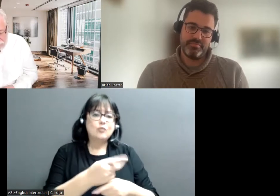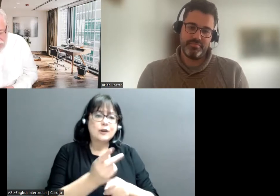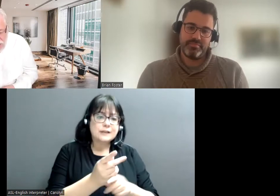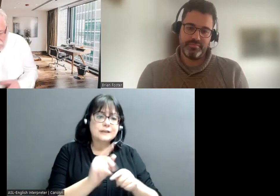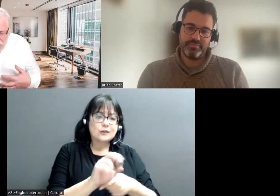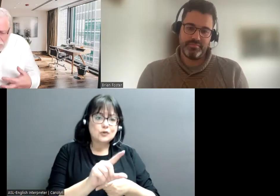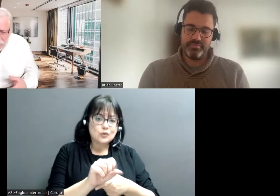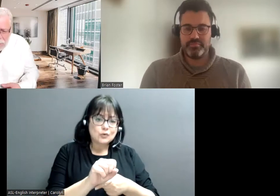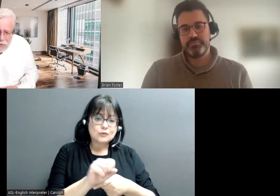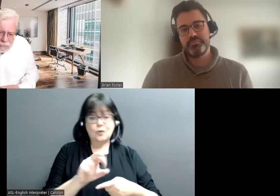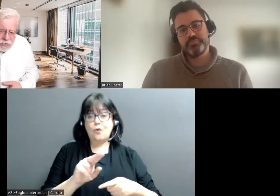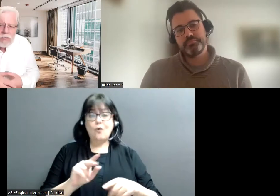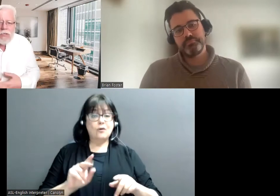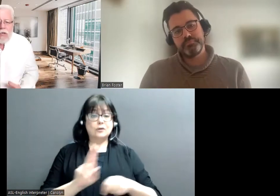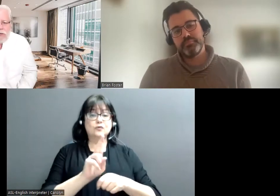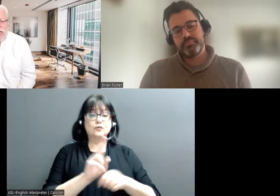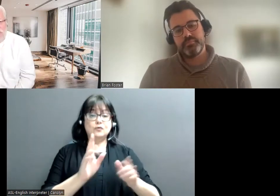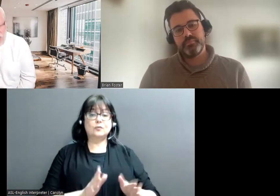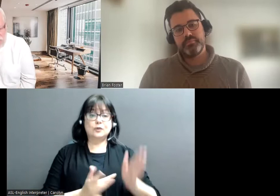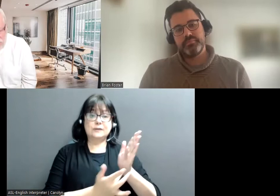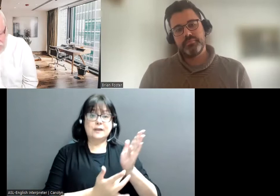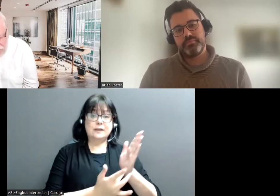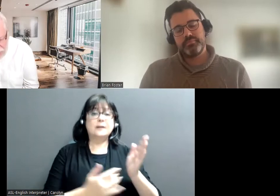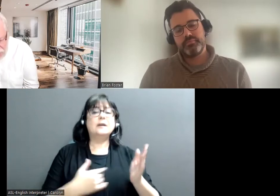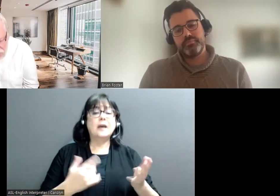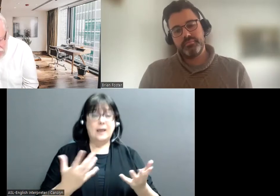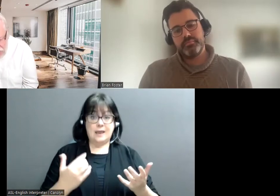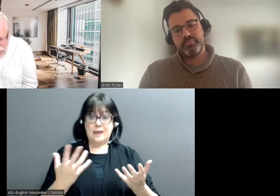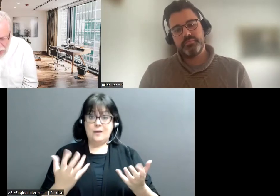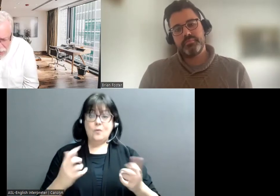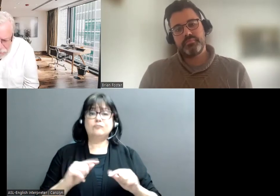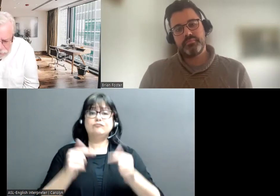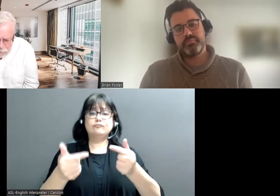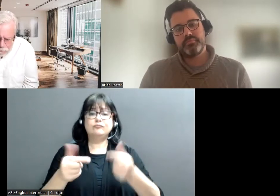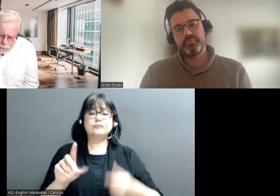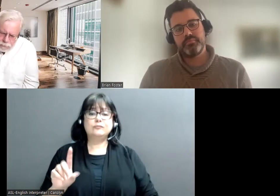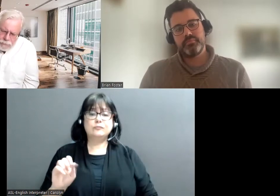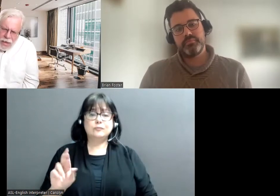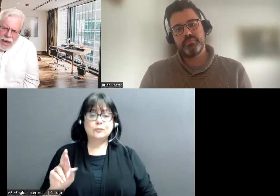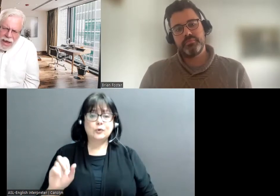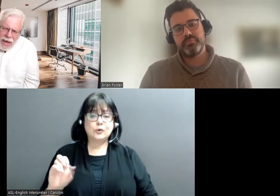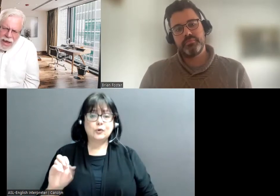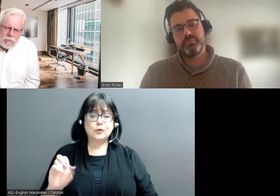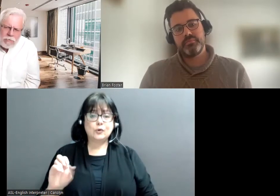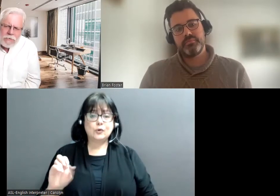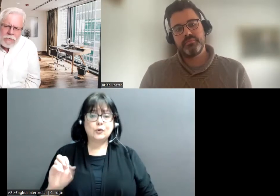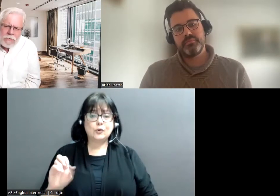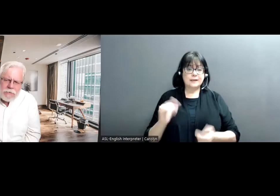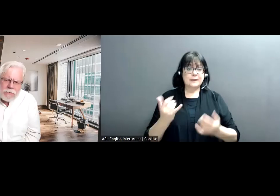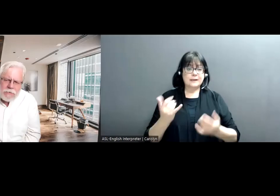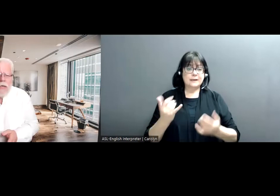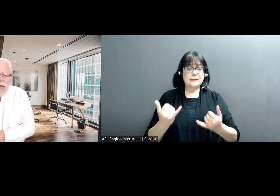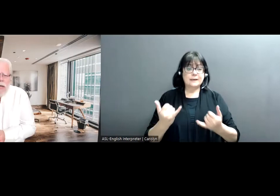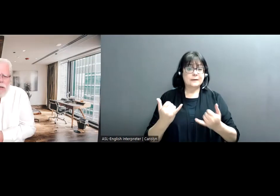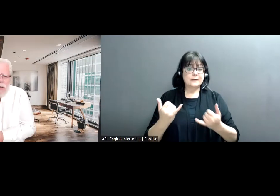technologies. And I just want to turn to Dorothy for a moment, if I can. And Dorothy, how have you seen